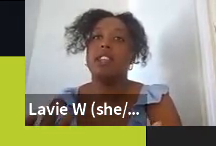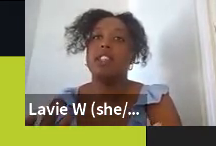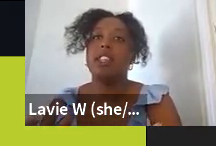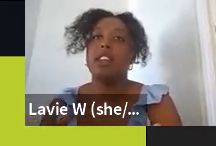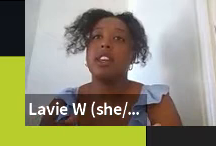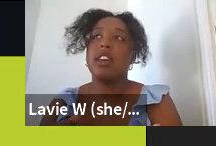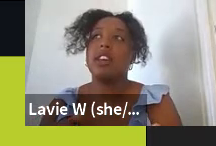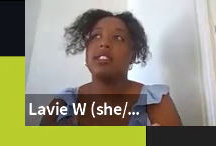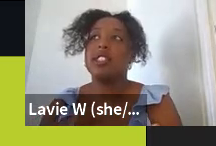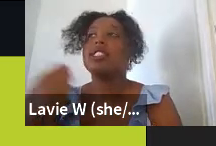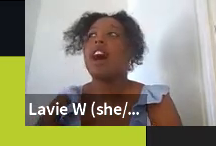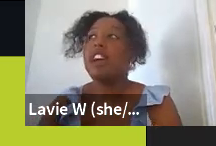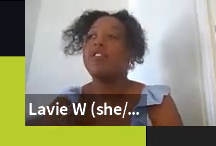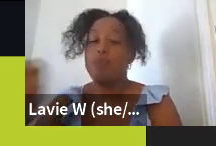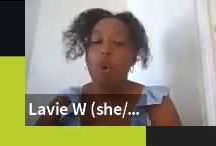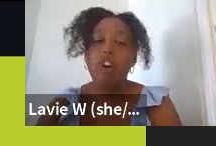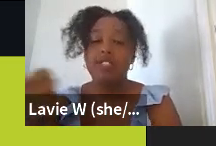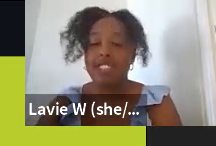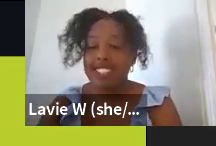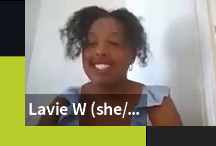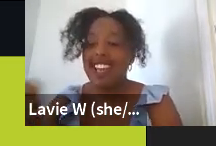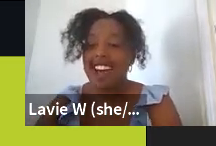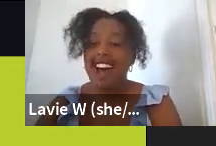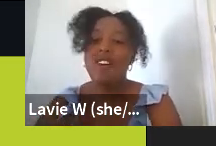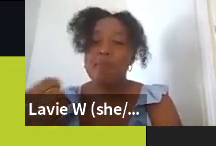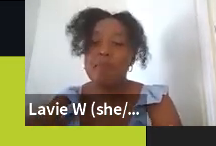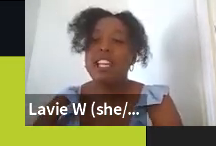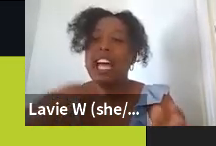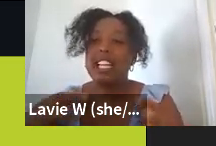driving the desire for more of this,